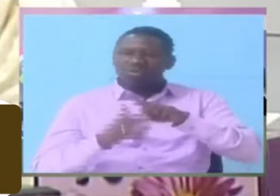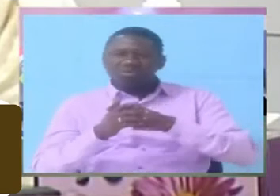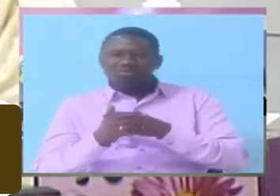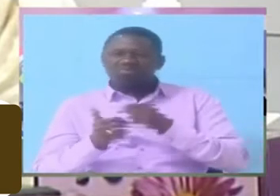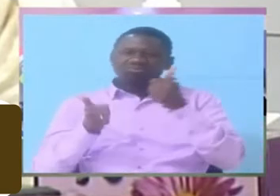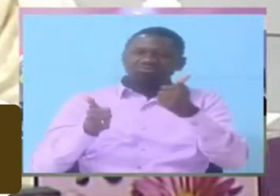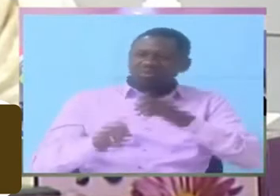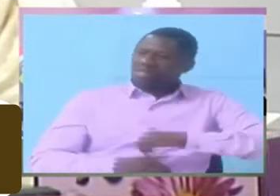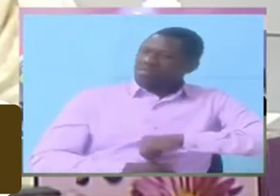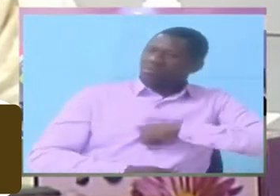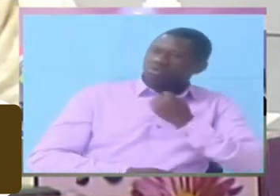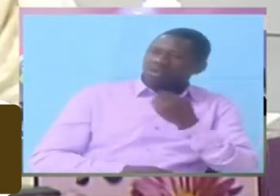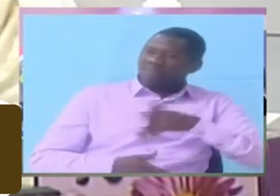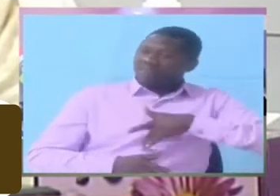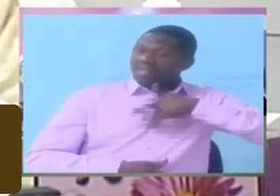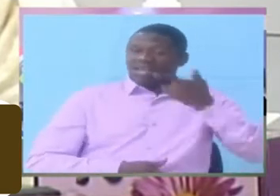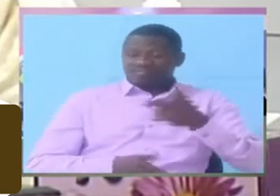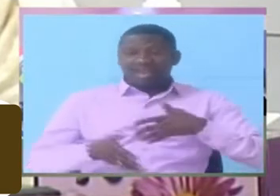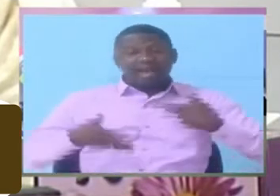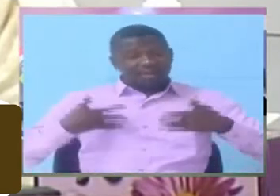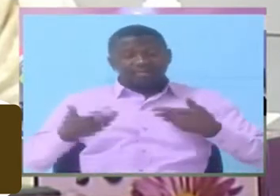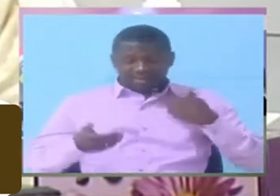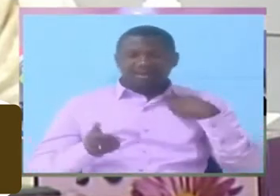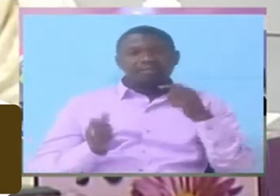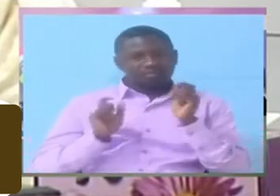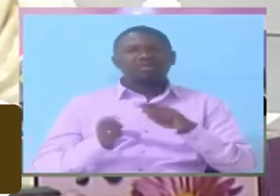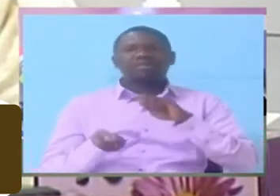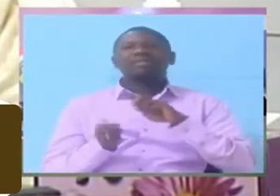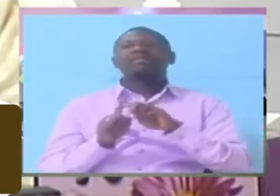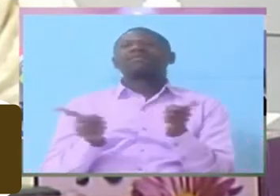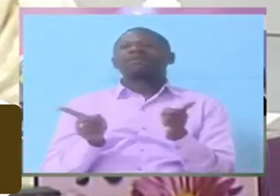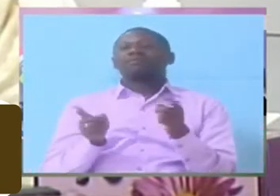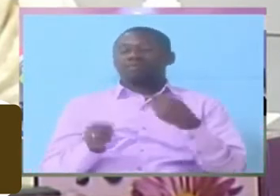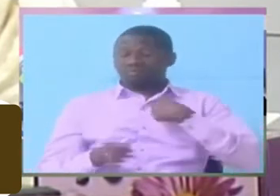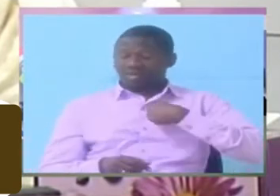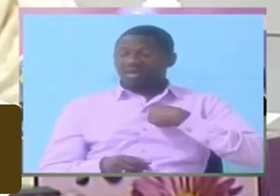abe kamfaring wala na jusobe laring ala kulubu kake kilindi.